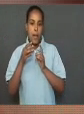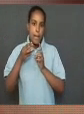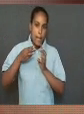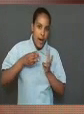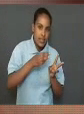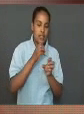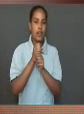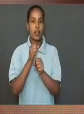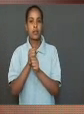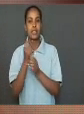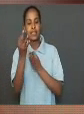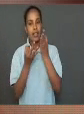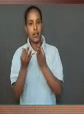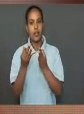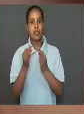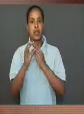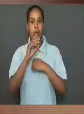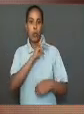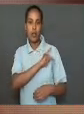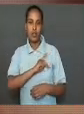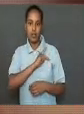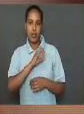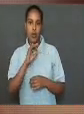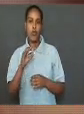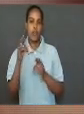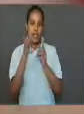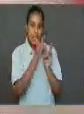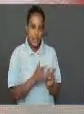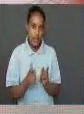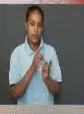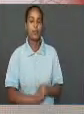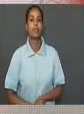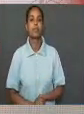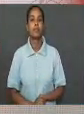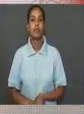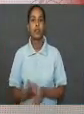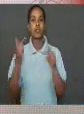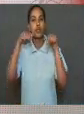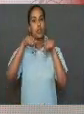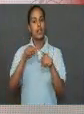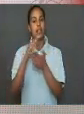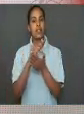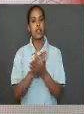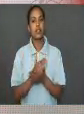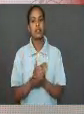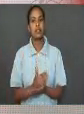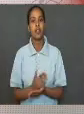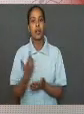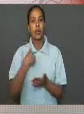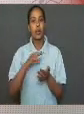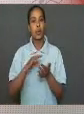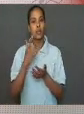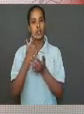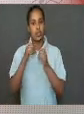function describe the properties of a system. In today's lesson, we